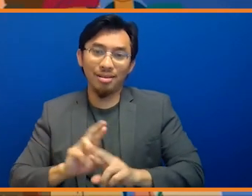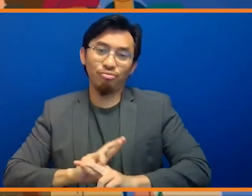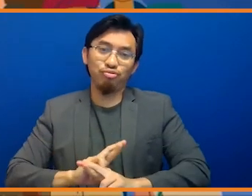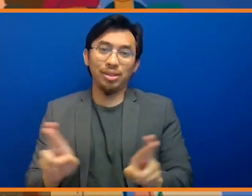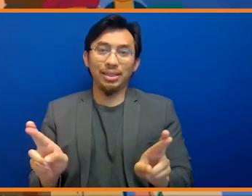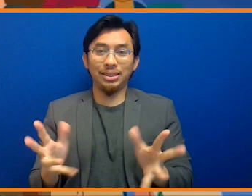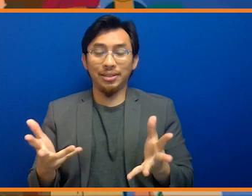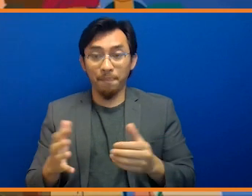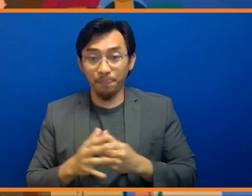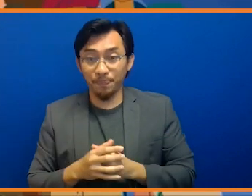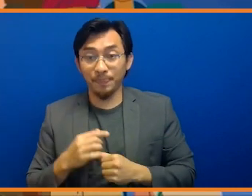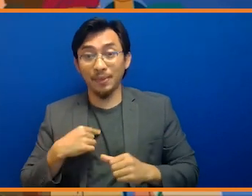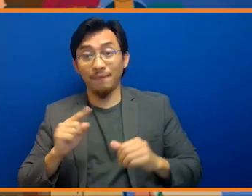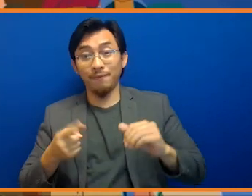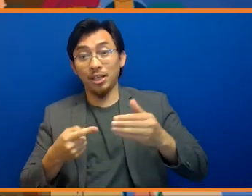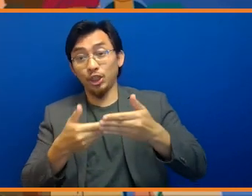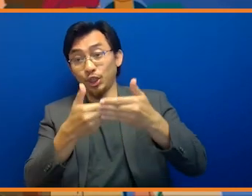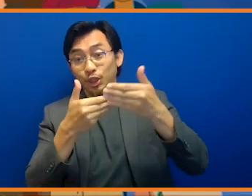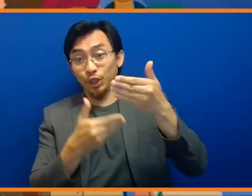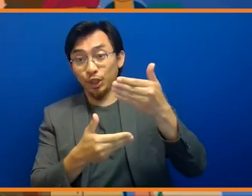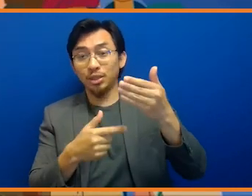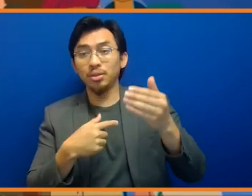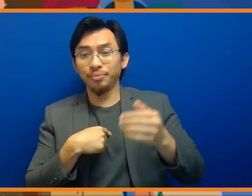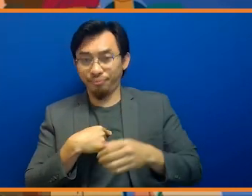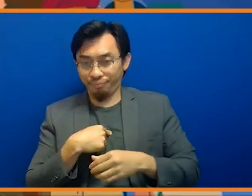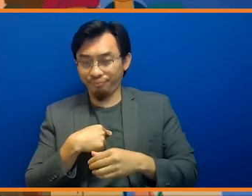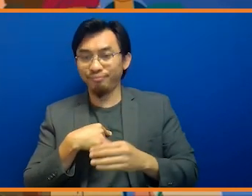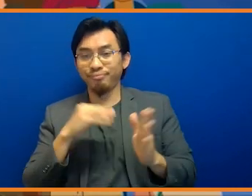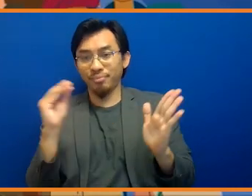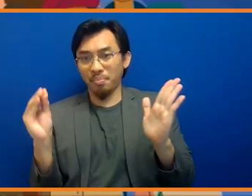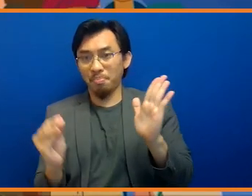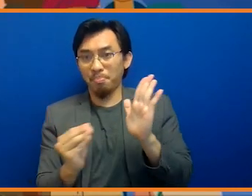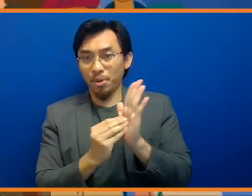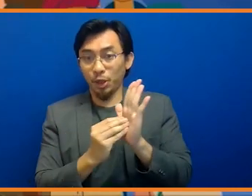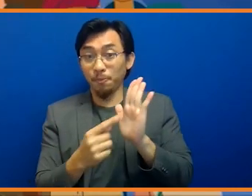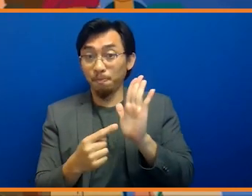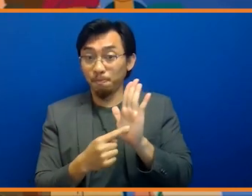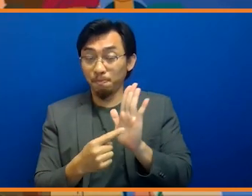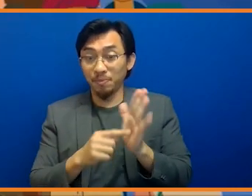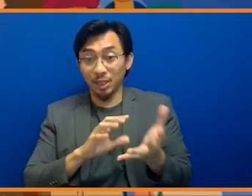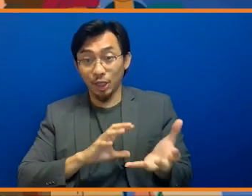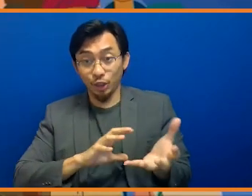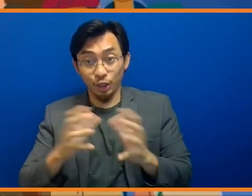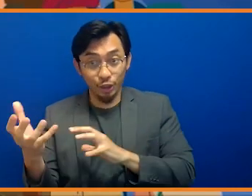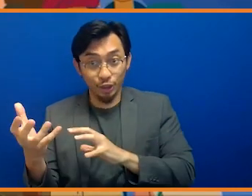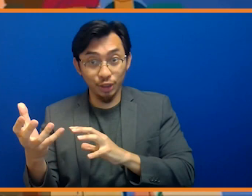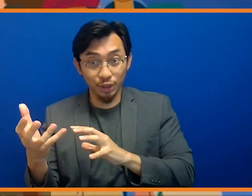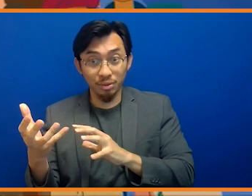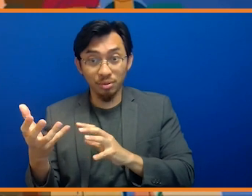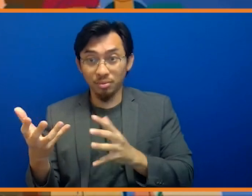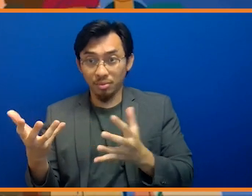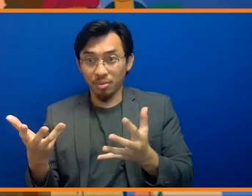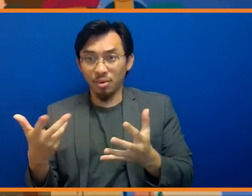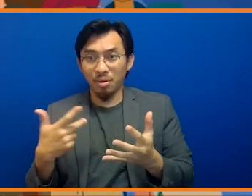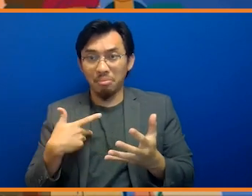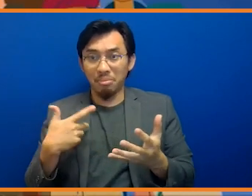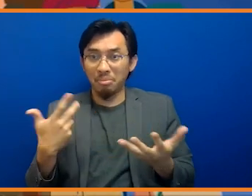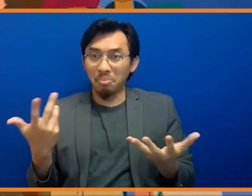In my first slide, I put there always, yeah, disaster come or disaster happen when